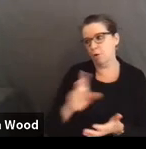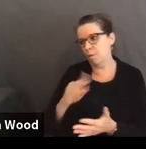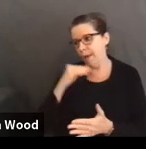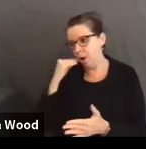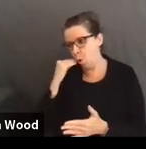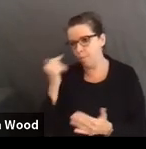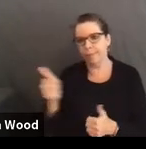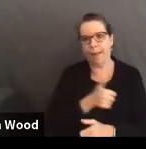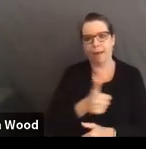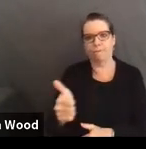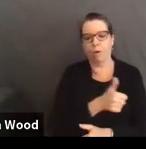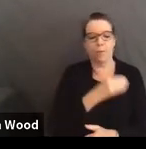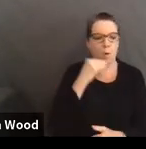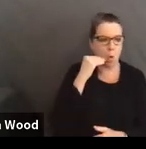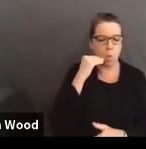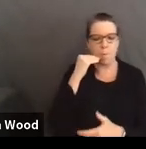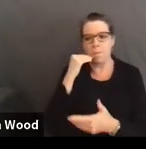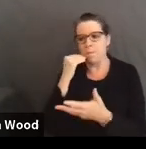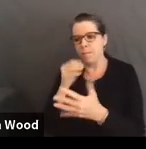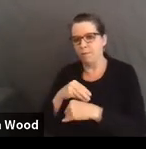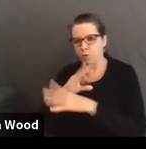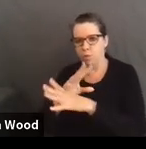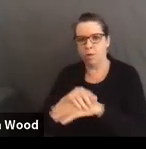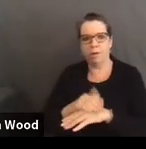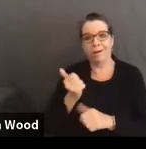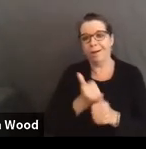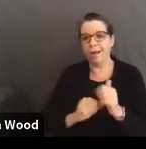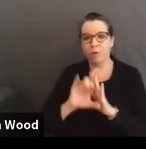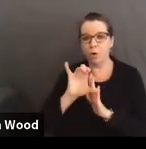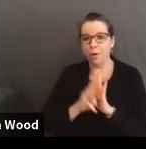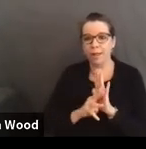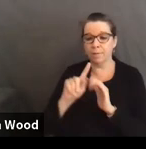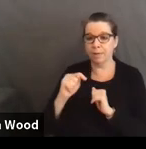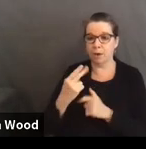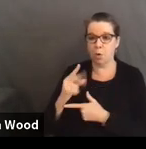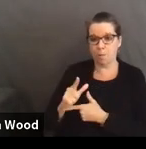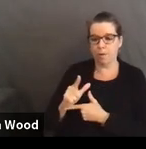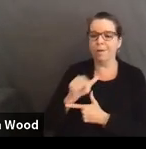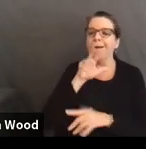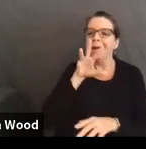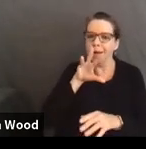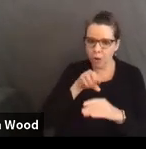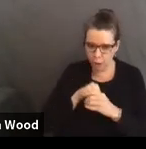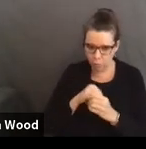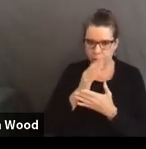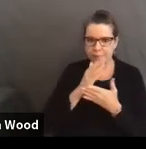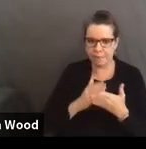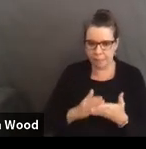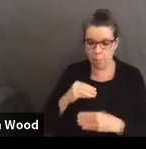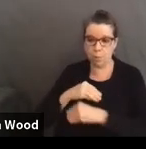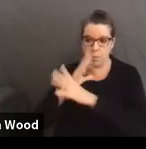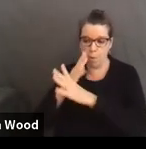forth. So every curriculum that's part of Texas Home Learning does include some